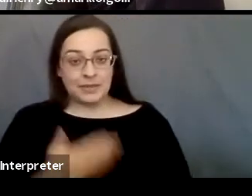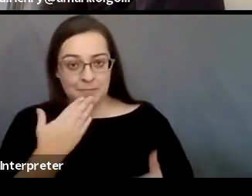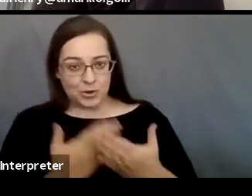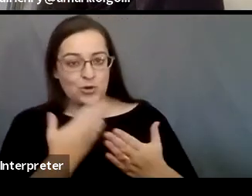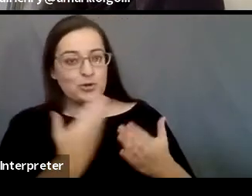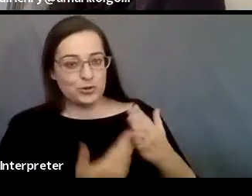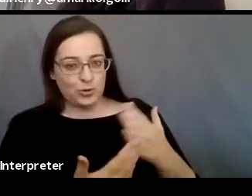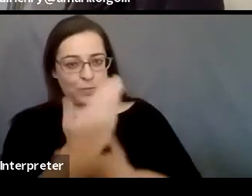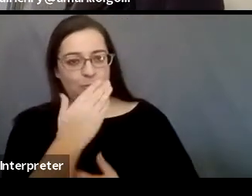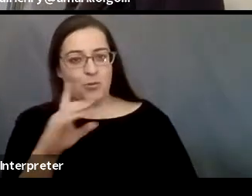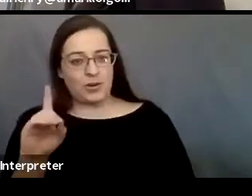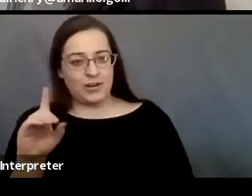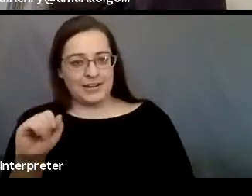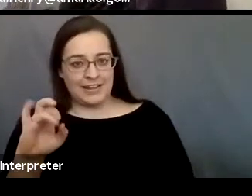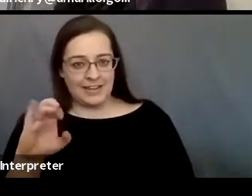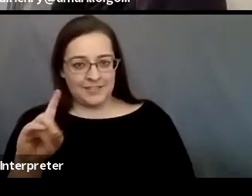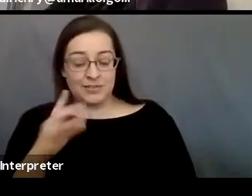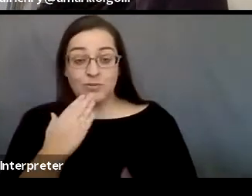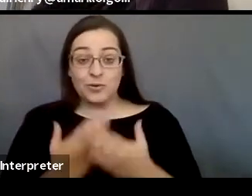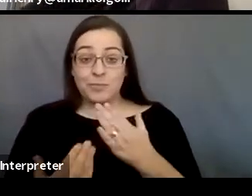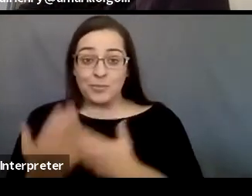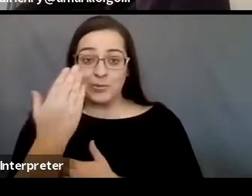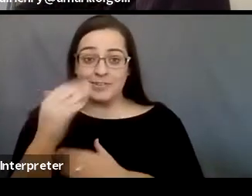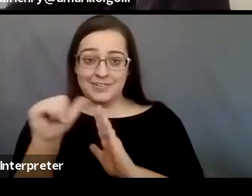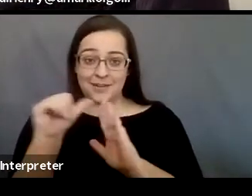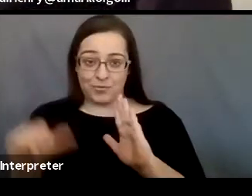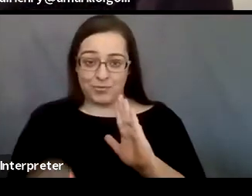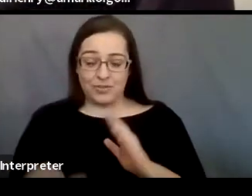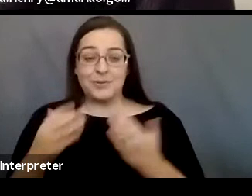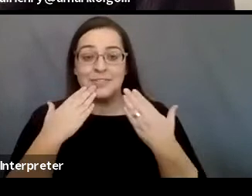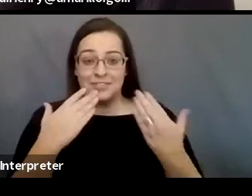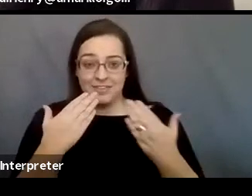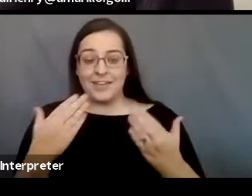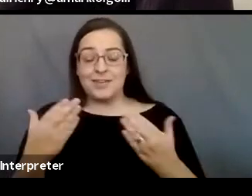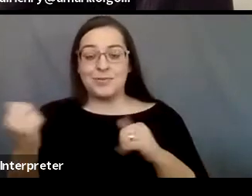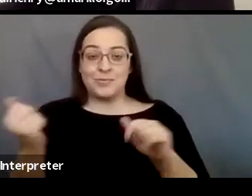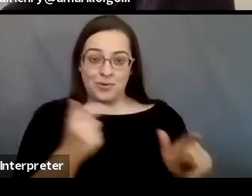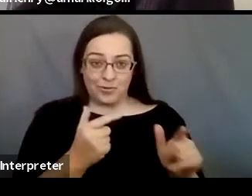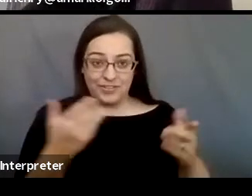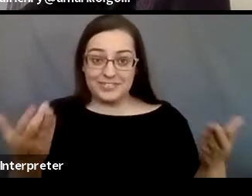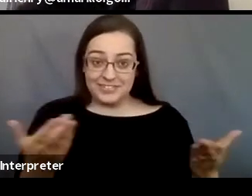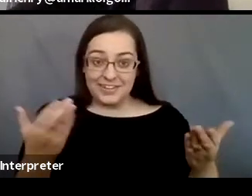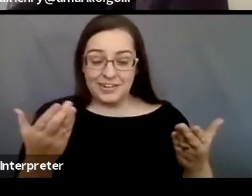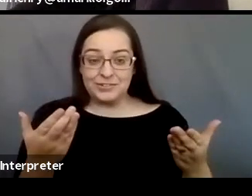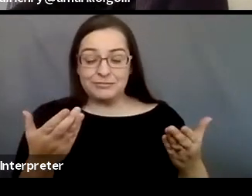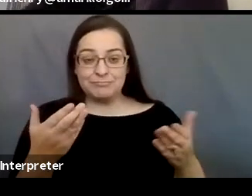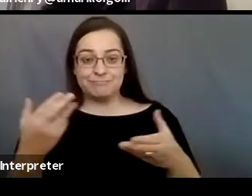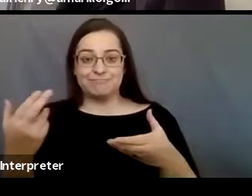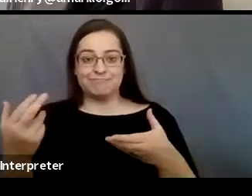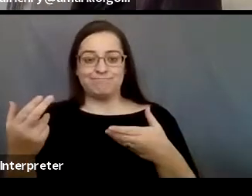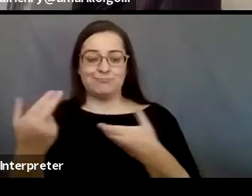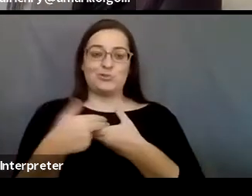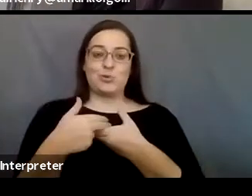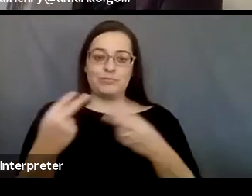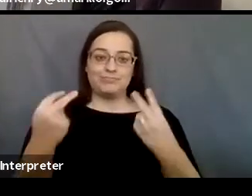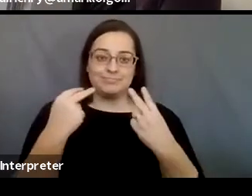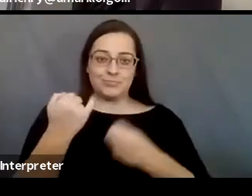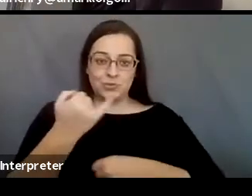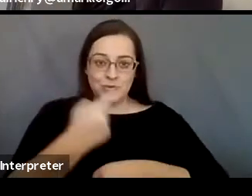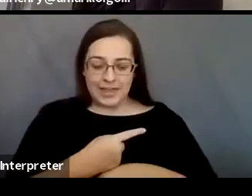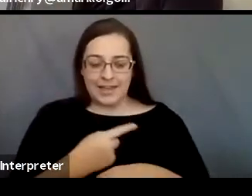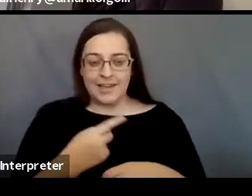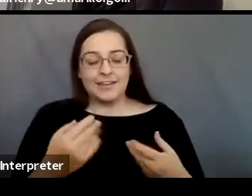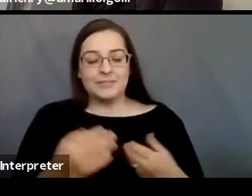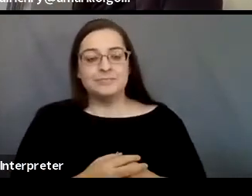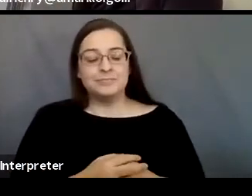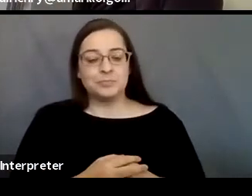morning, David, and good morning, Amarillo. Thank you, everybody on the panel, for joining us today and providing